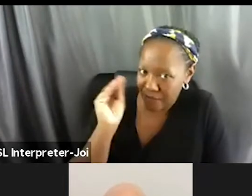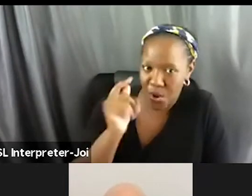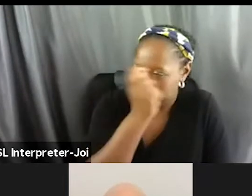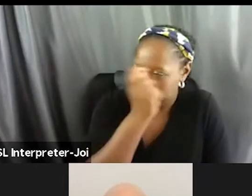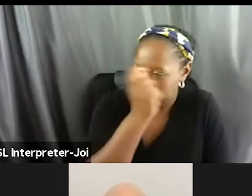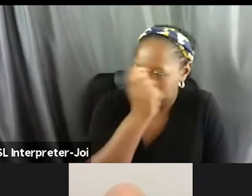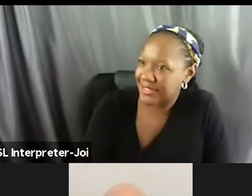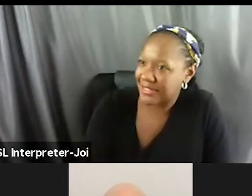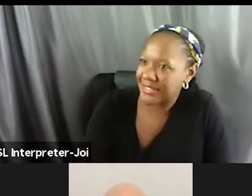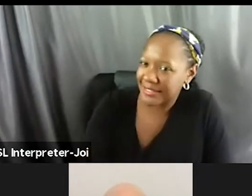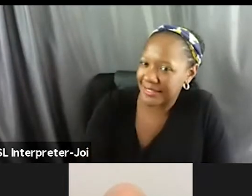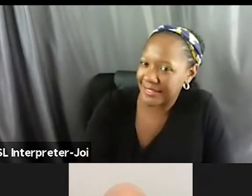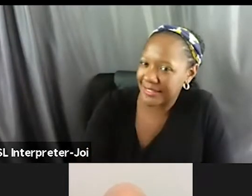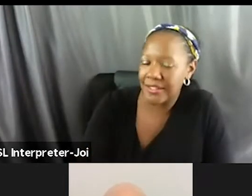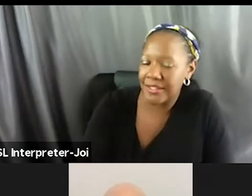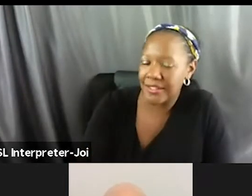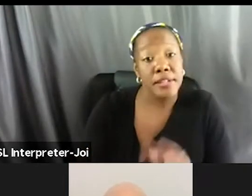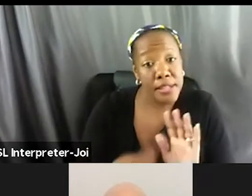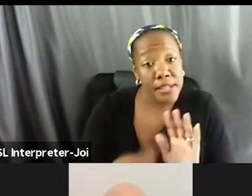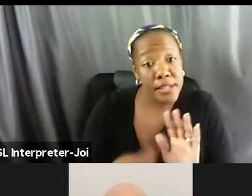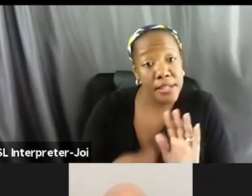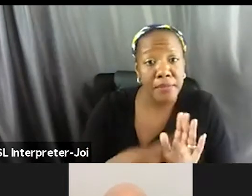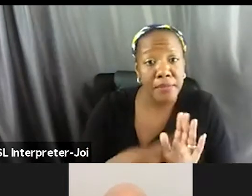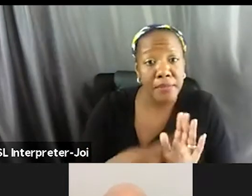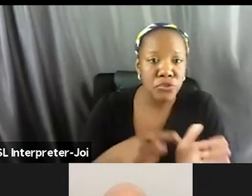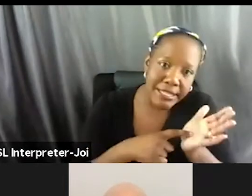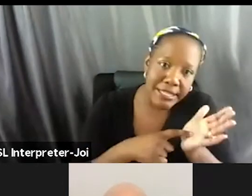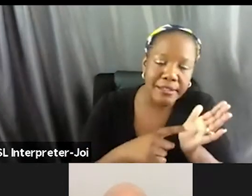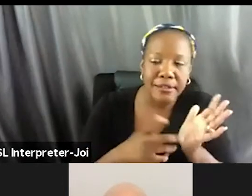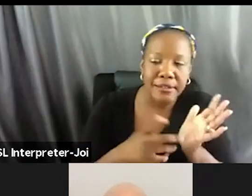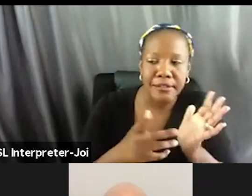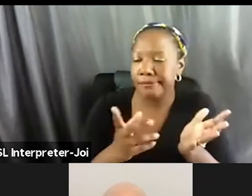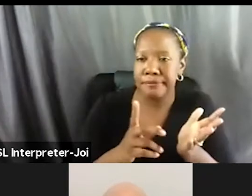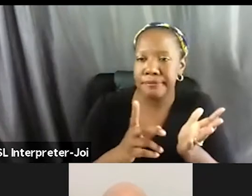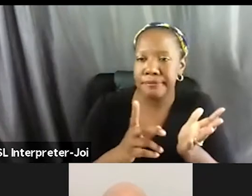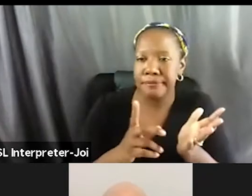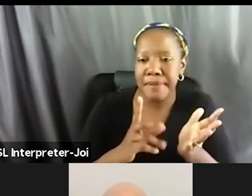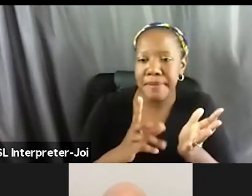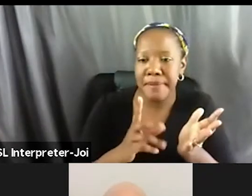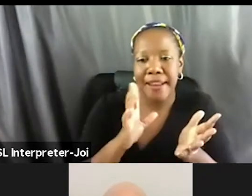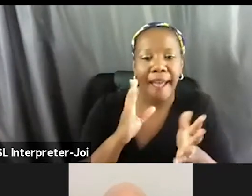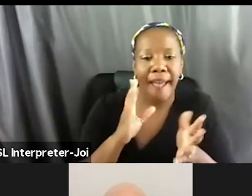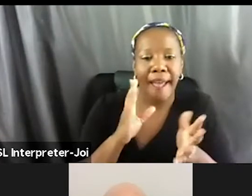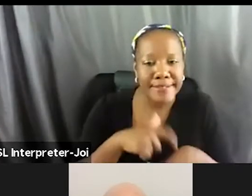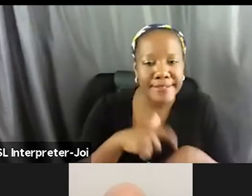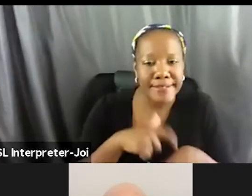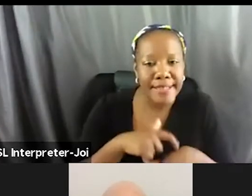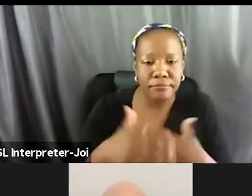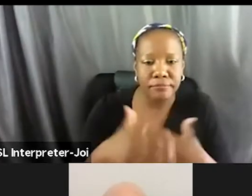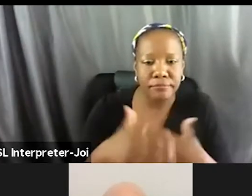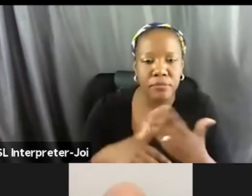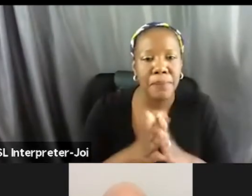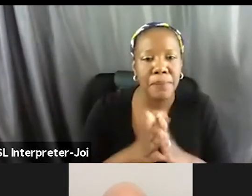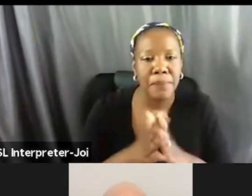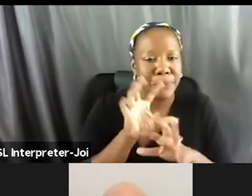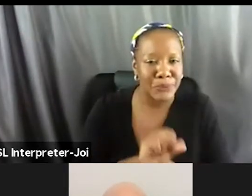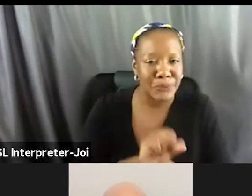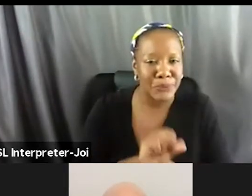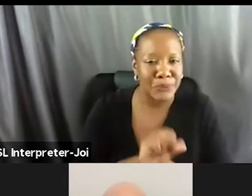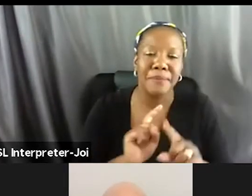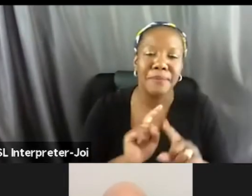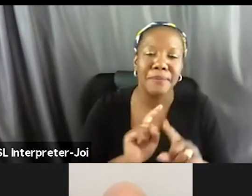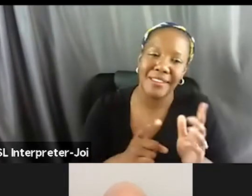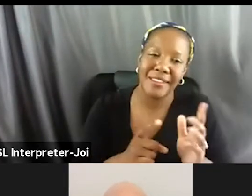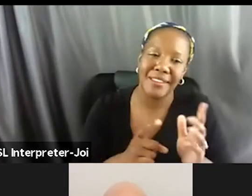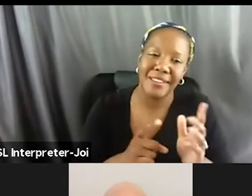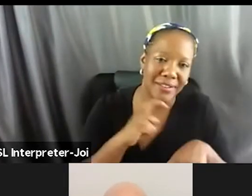think sometimes you do need it. And after a while, you'll get used to it, to yourself, to seeing the beauty in yourself. It just takes time